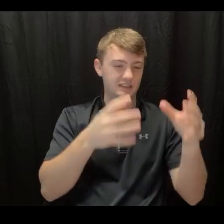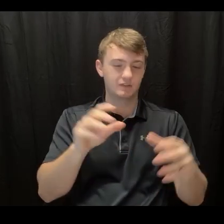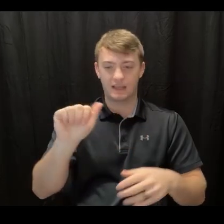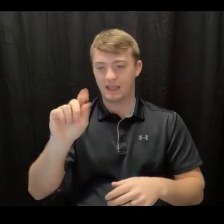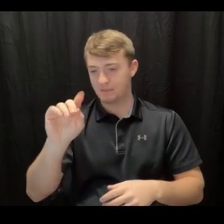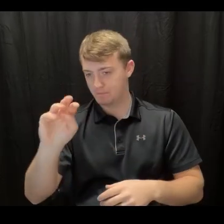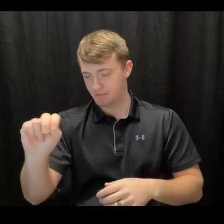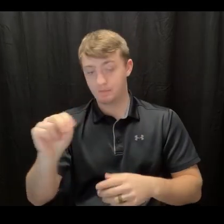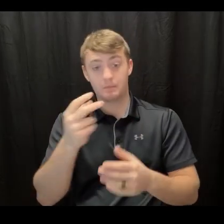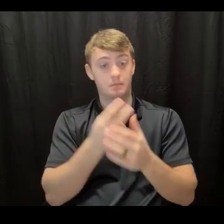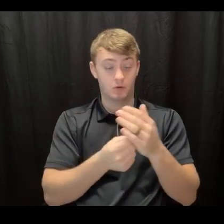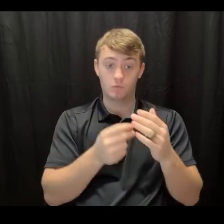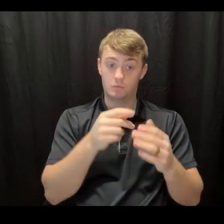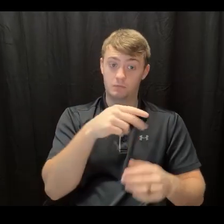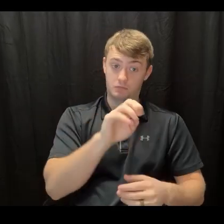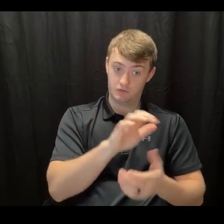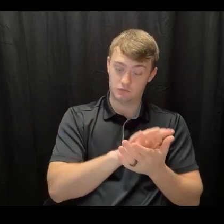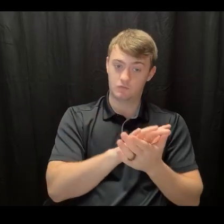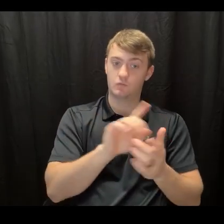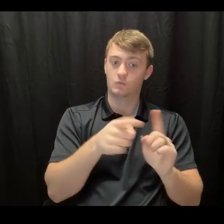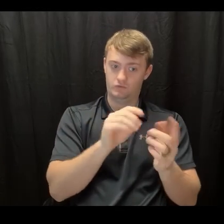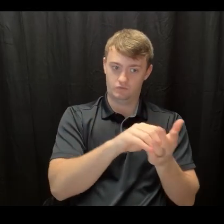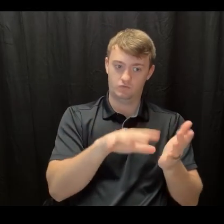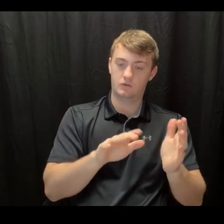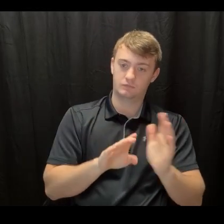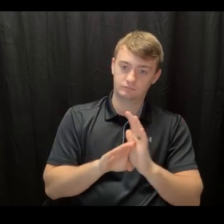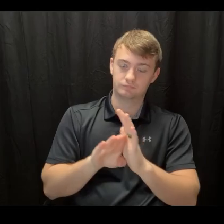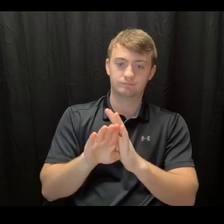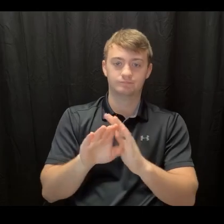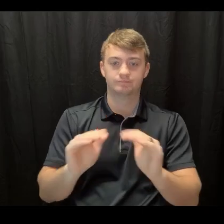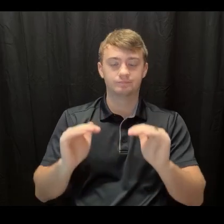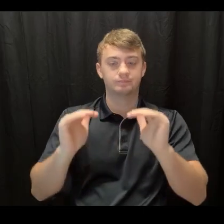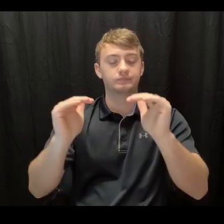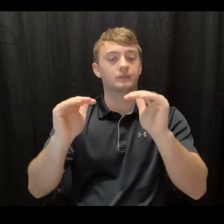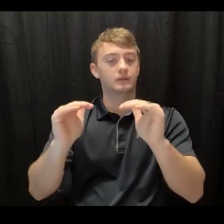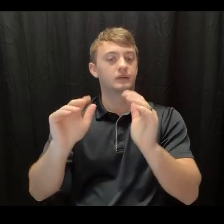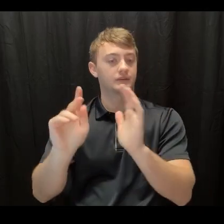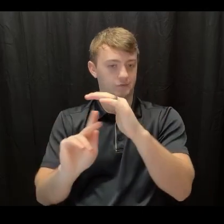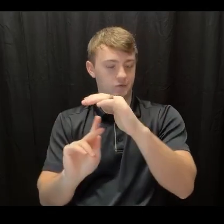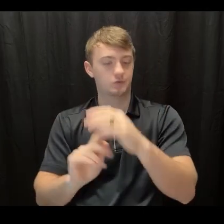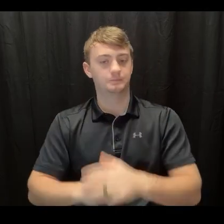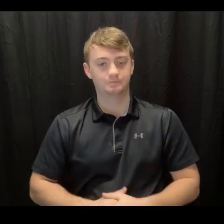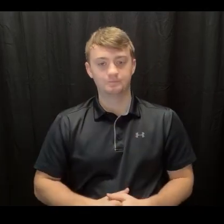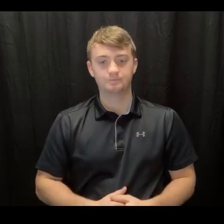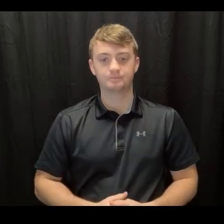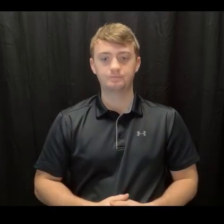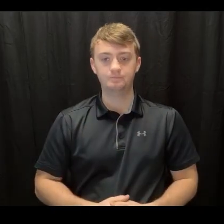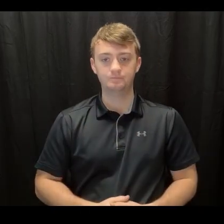and administrators, both in preschool and as the student moves forward into kindergarten.